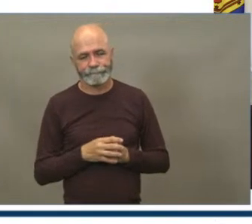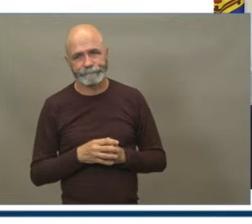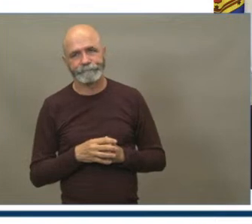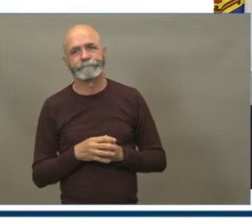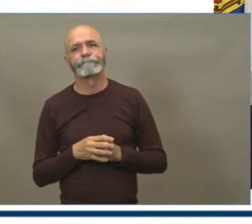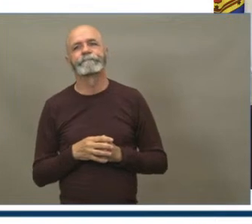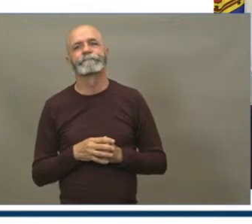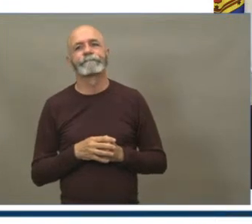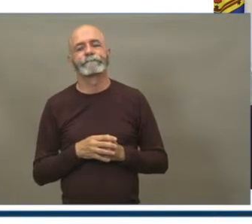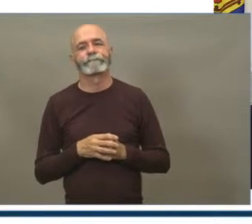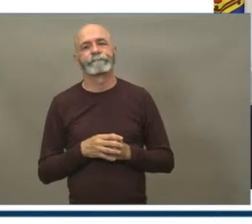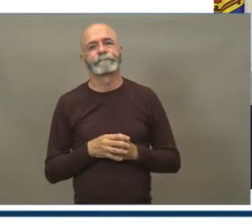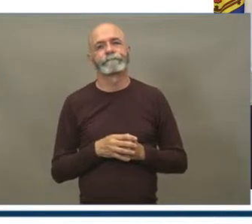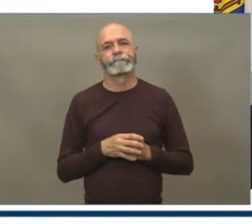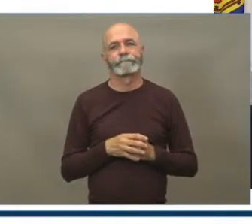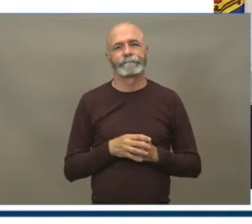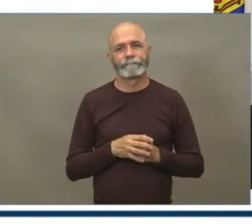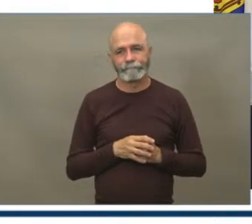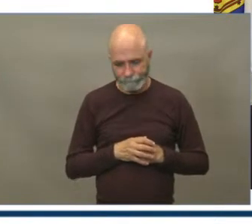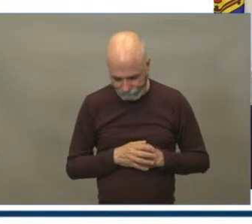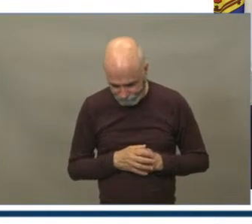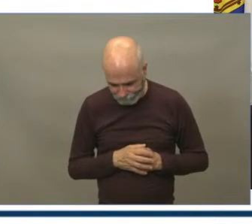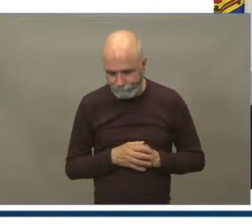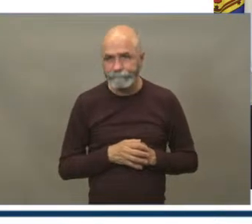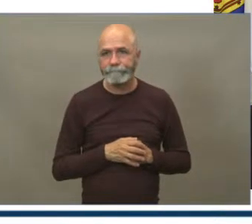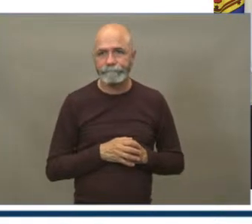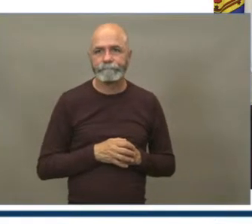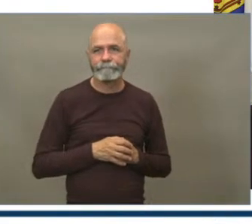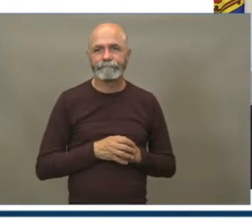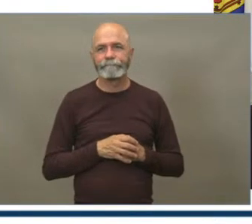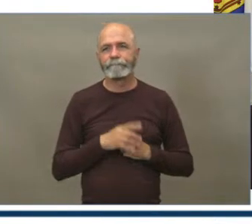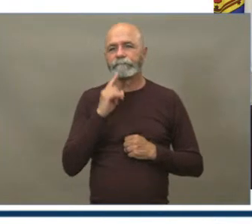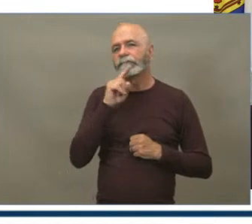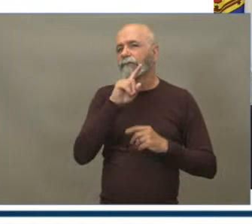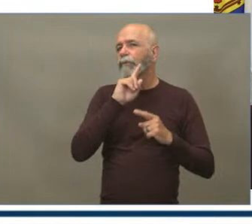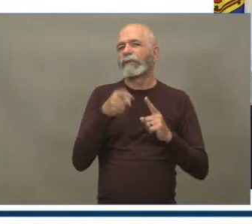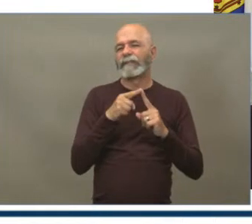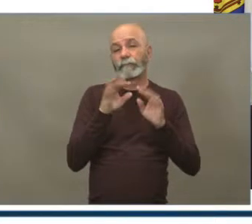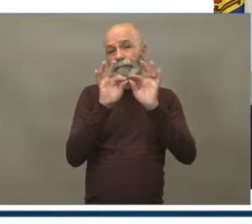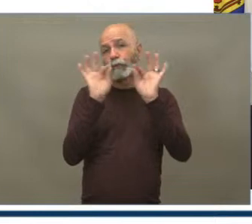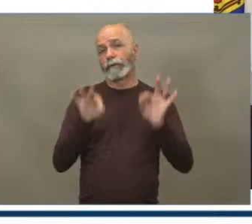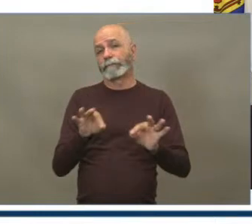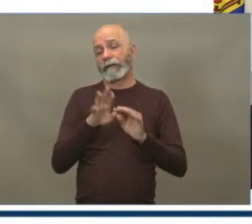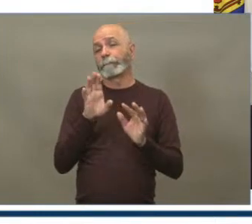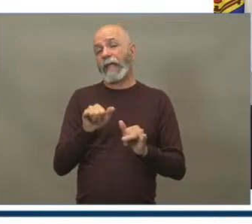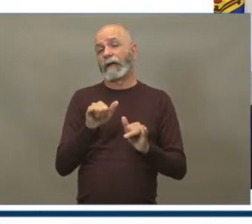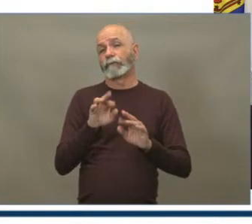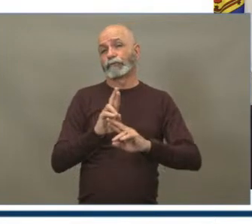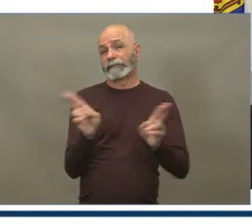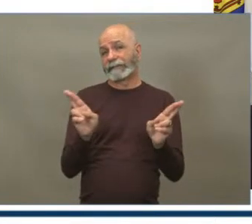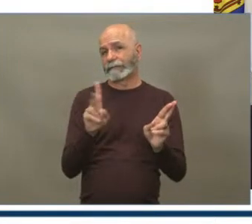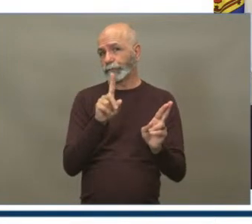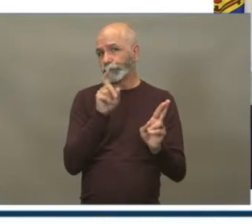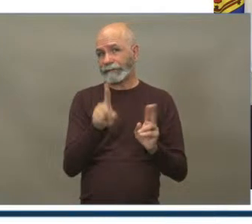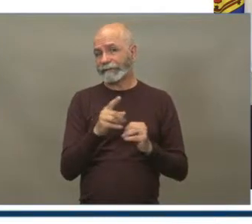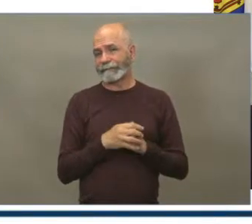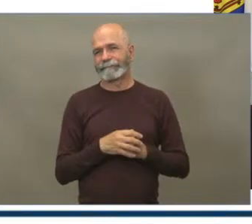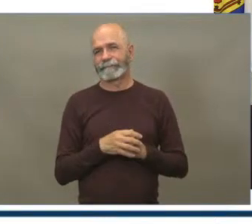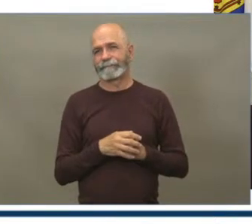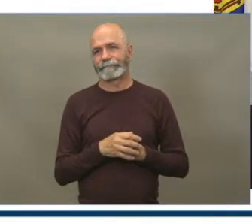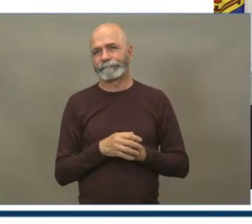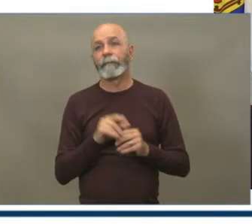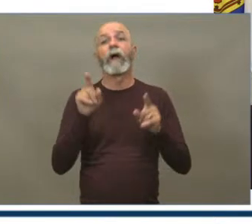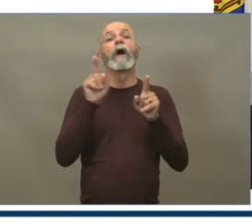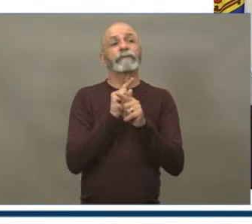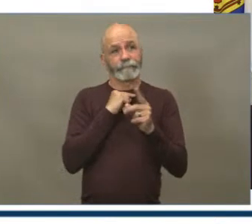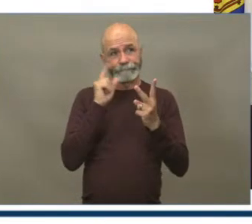When will the application form to be allowed to enter the province be ready? And in the meantime, what do you advise people to do if they want to